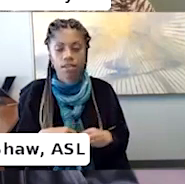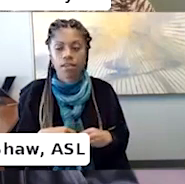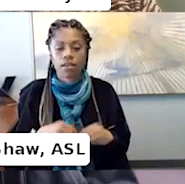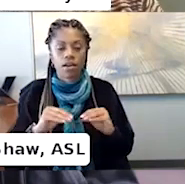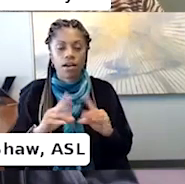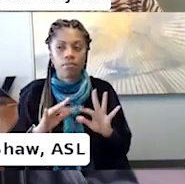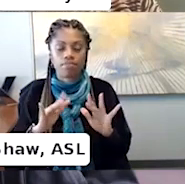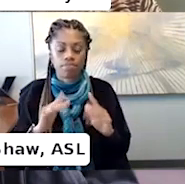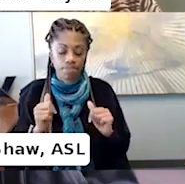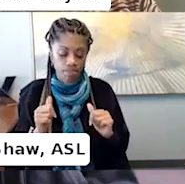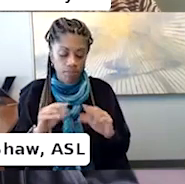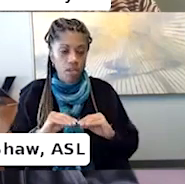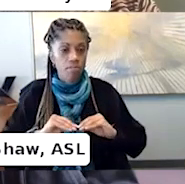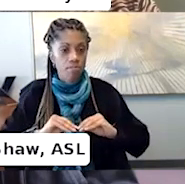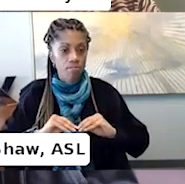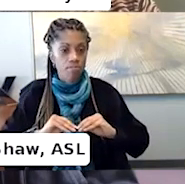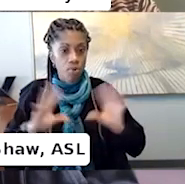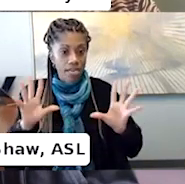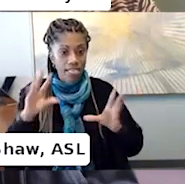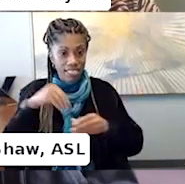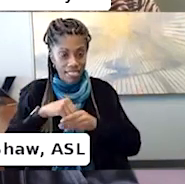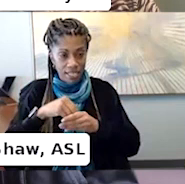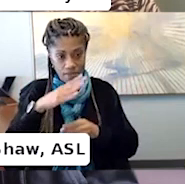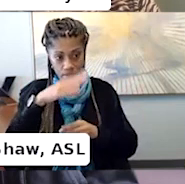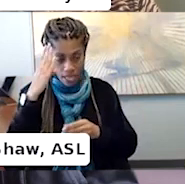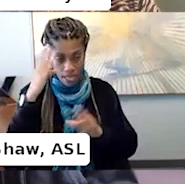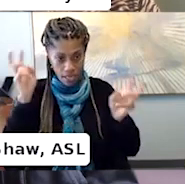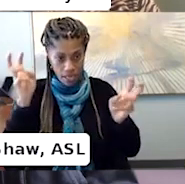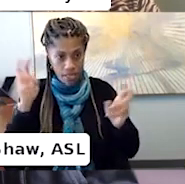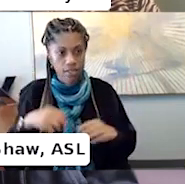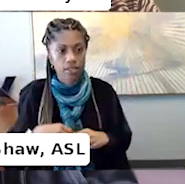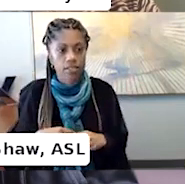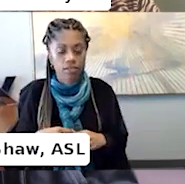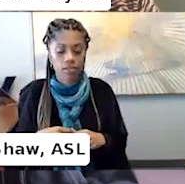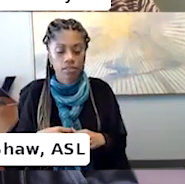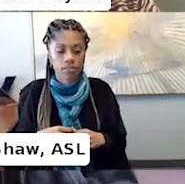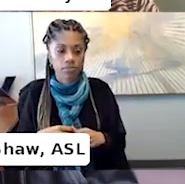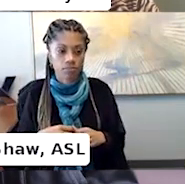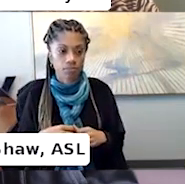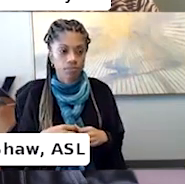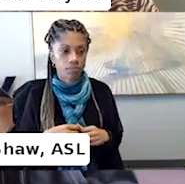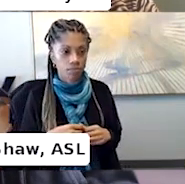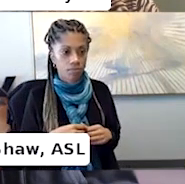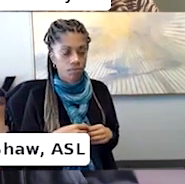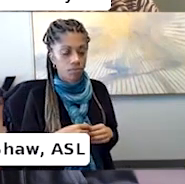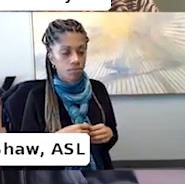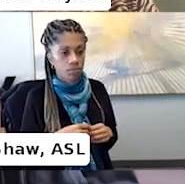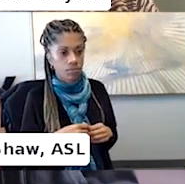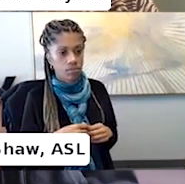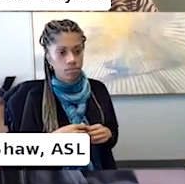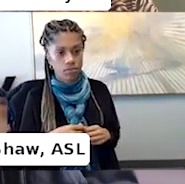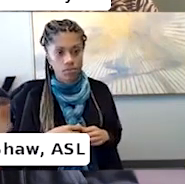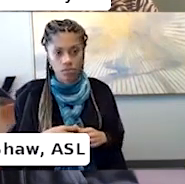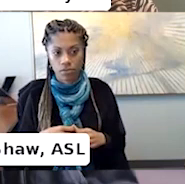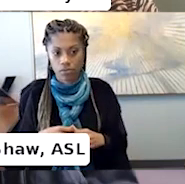and this intentionality that we're talking about here in ethical storytelling is we're creating a fellowship out of HBCUs where we are